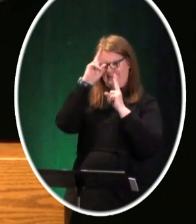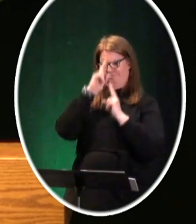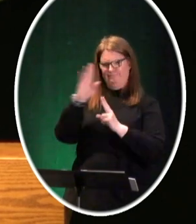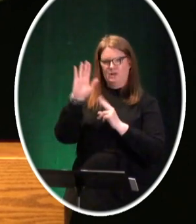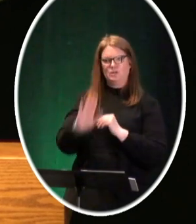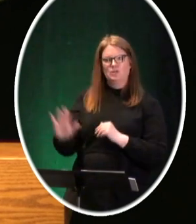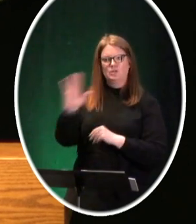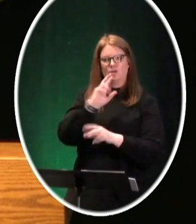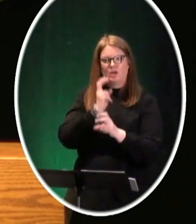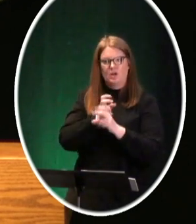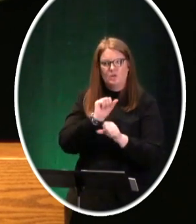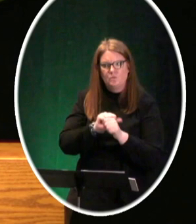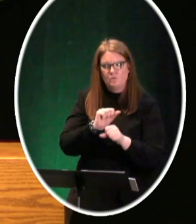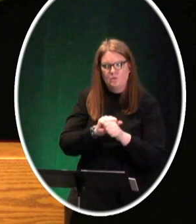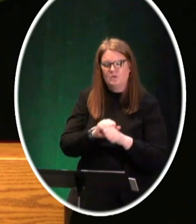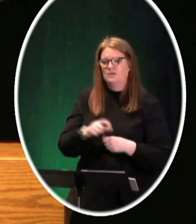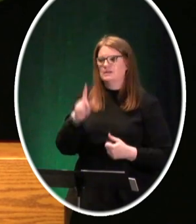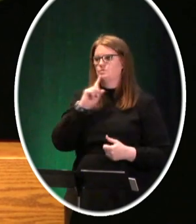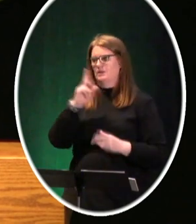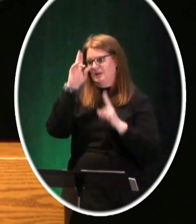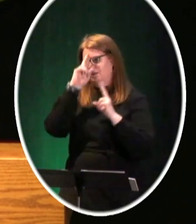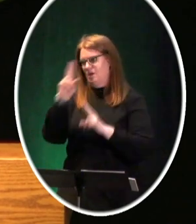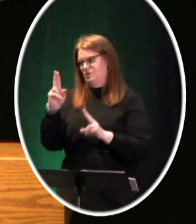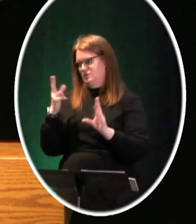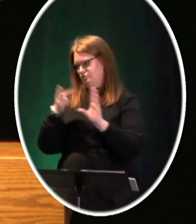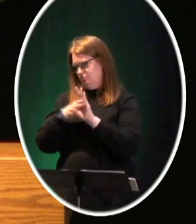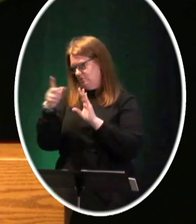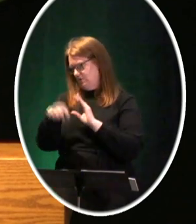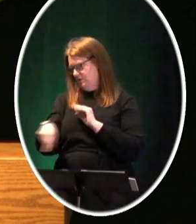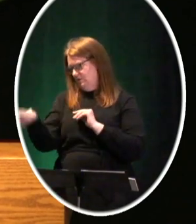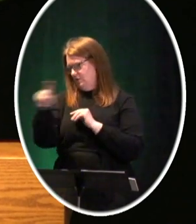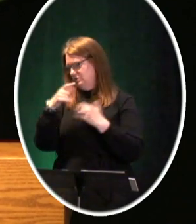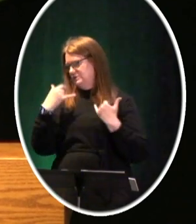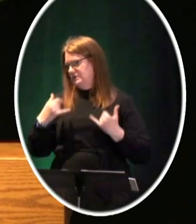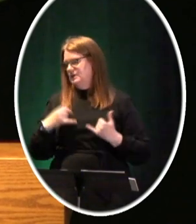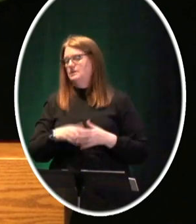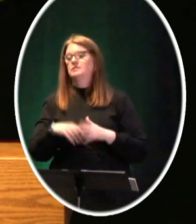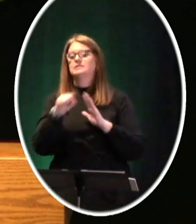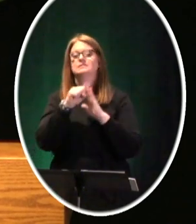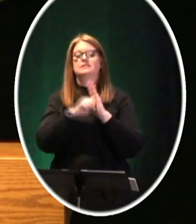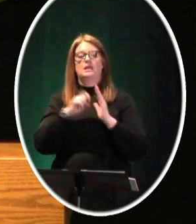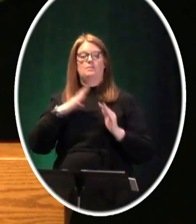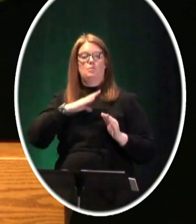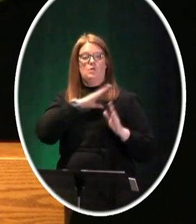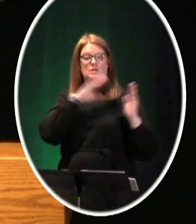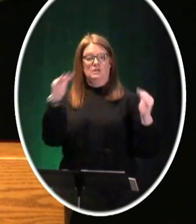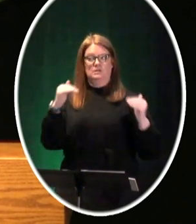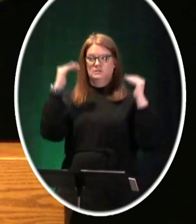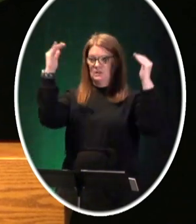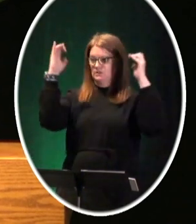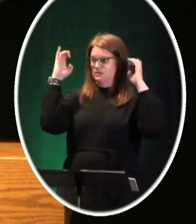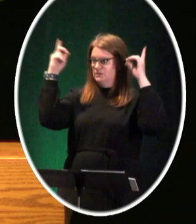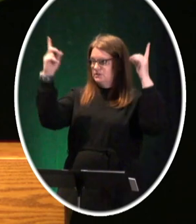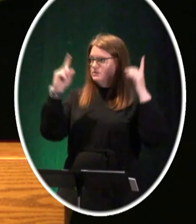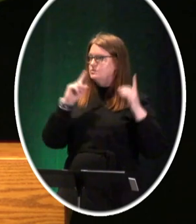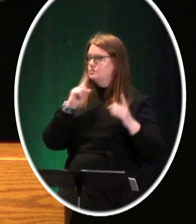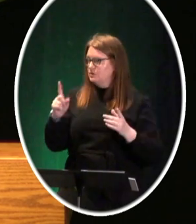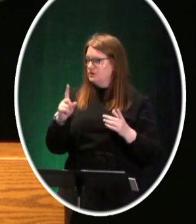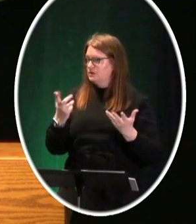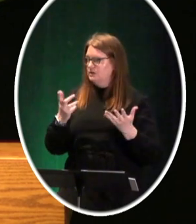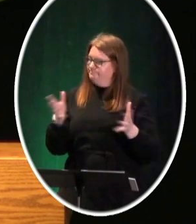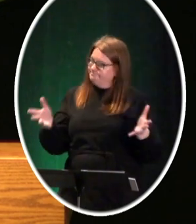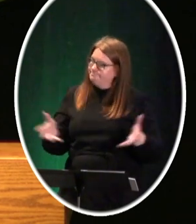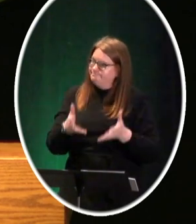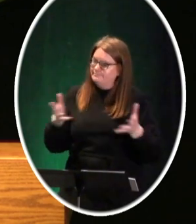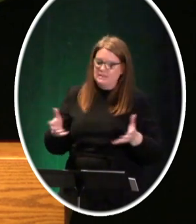to participate in your accomplishments today. The State Board of Higher Education serves to shape policy and paths to offer as